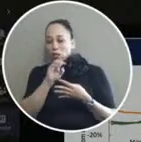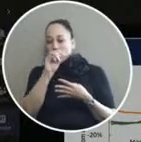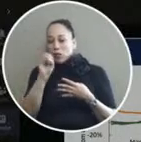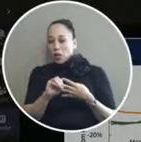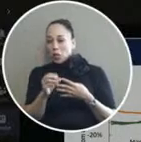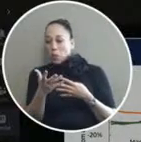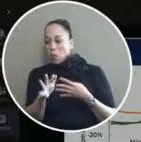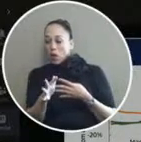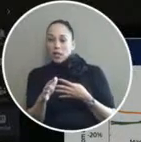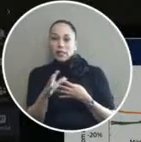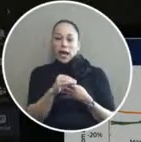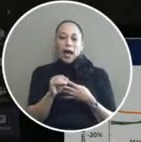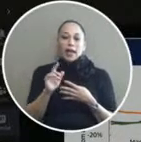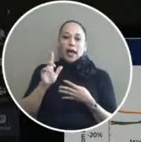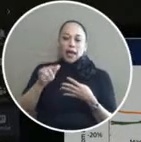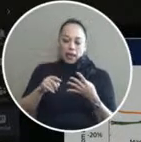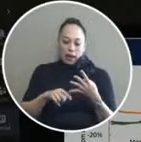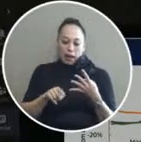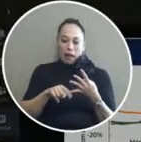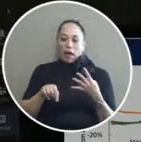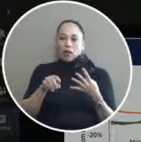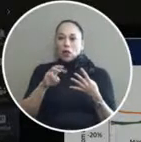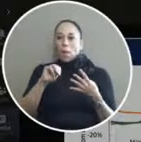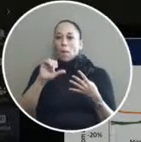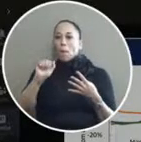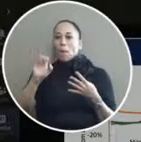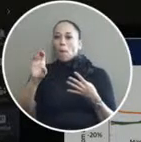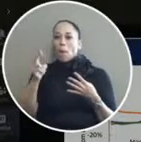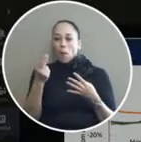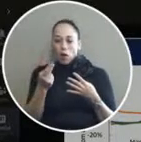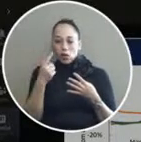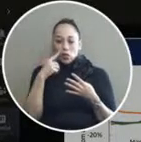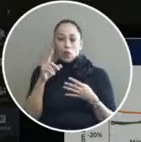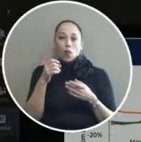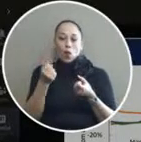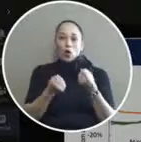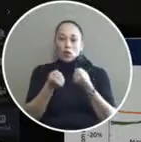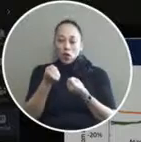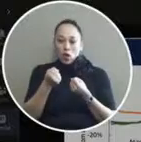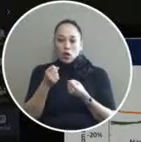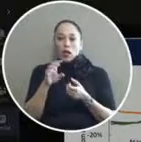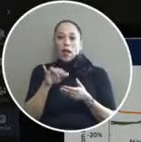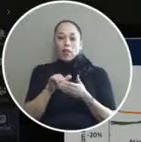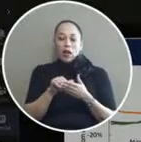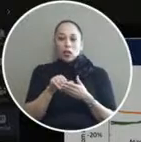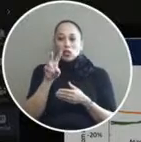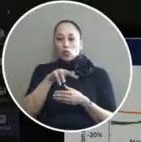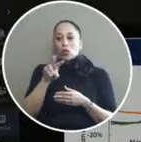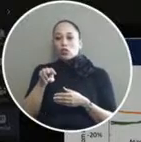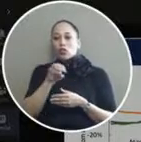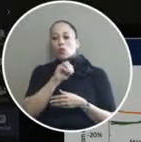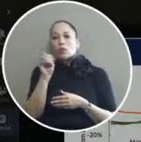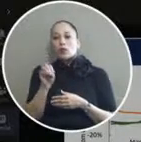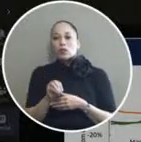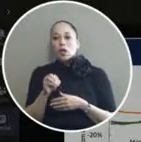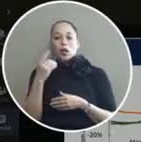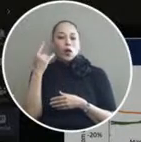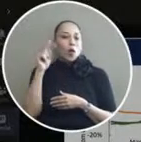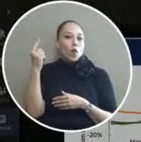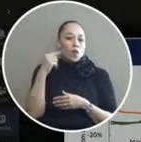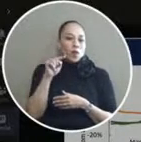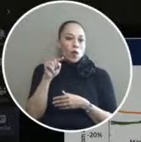or less, in late May, or March, I'm sorry, for vehicles. And then we bottomed out at 42%